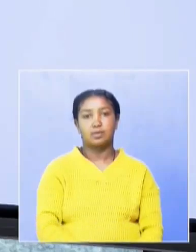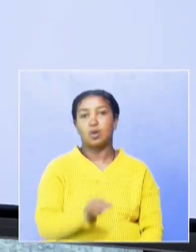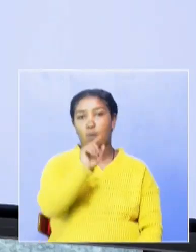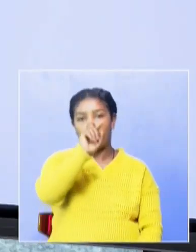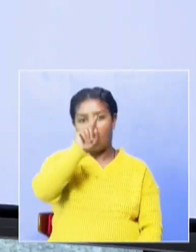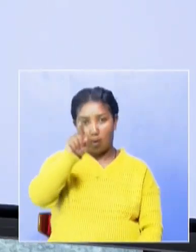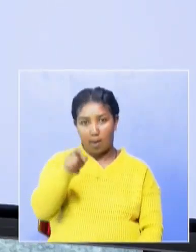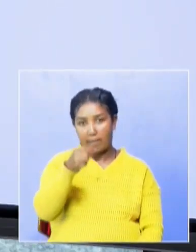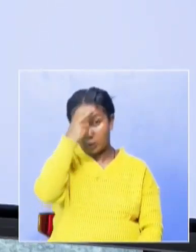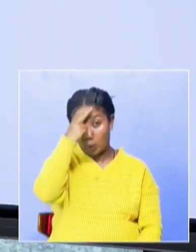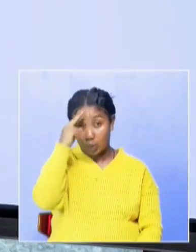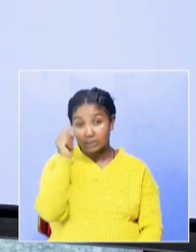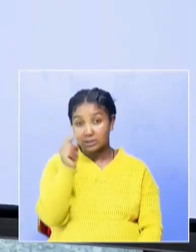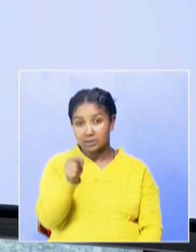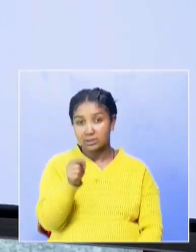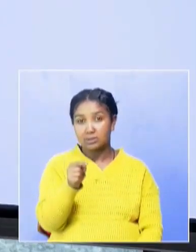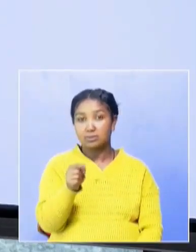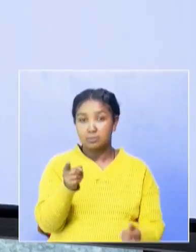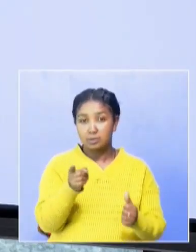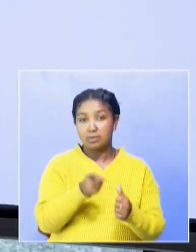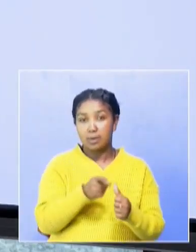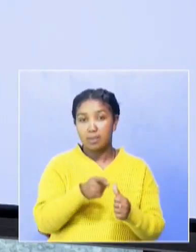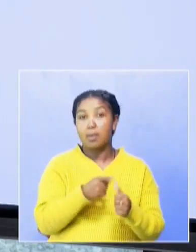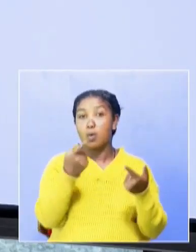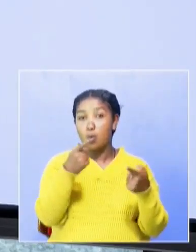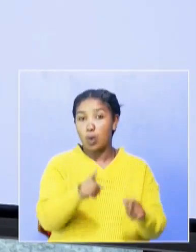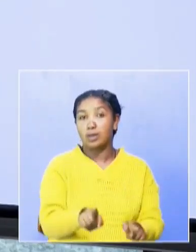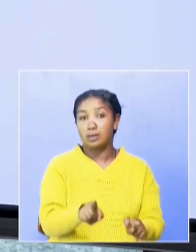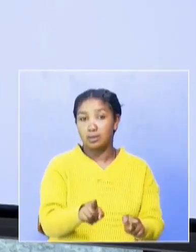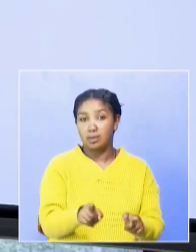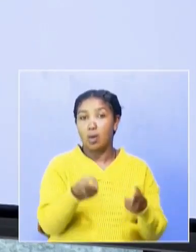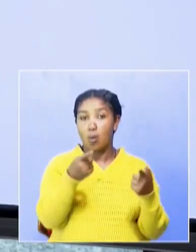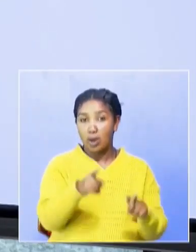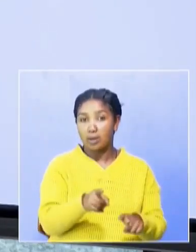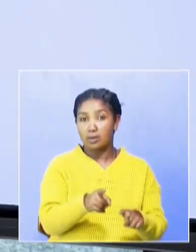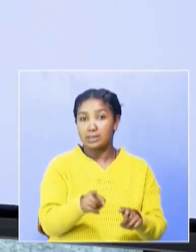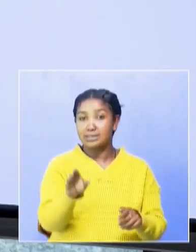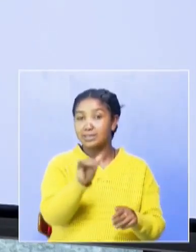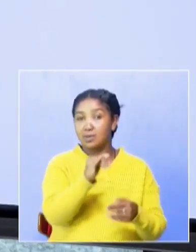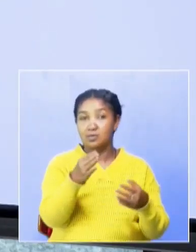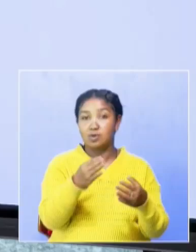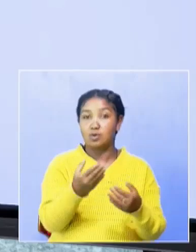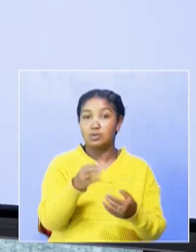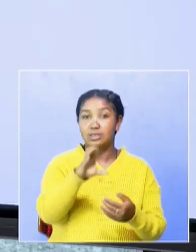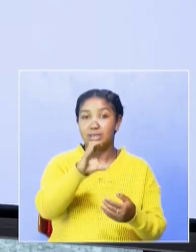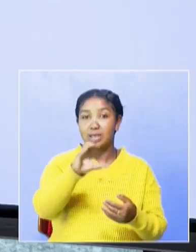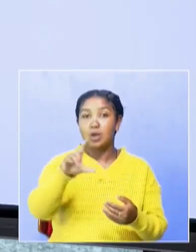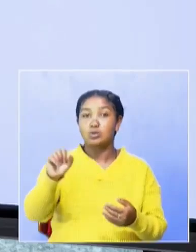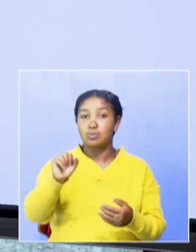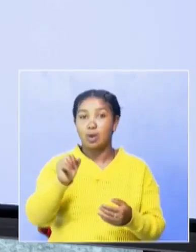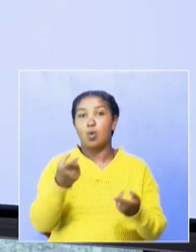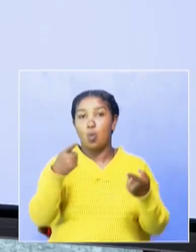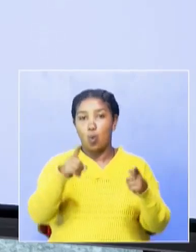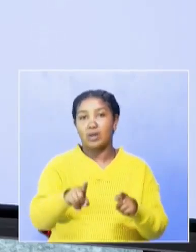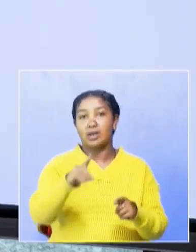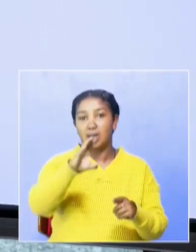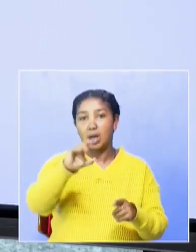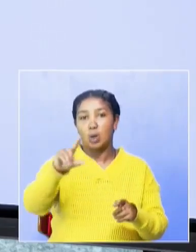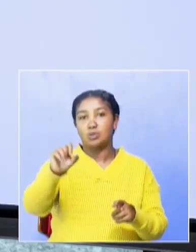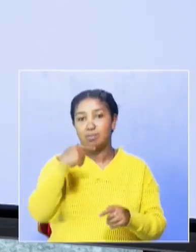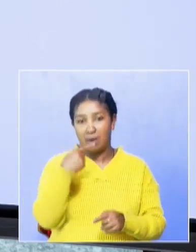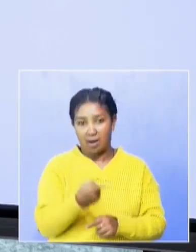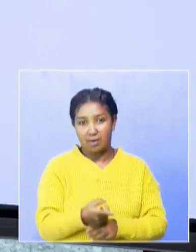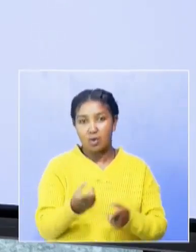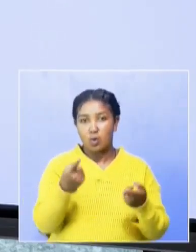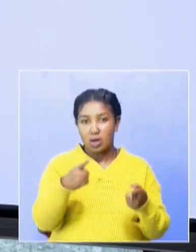comma, because this one we start from when clause. You can say such kinds of clauses when clause even. When clause